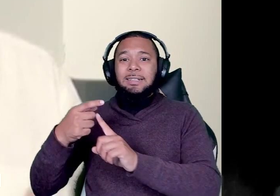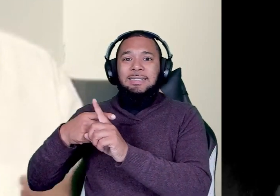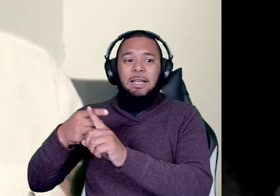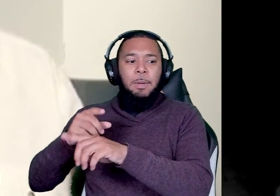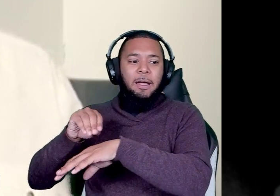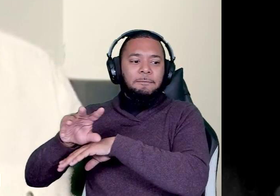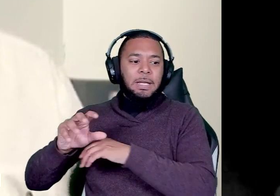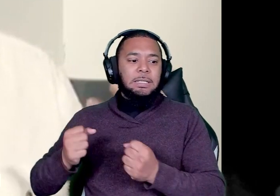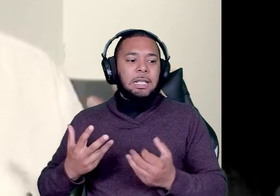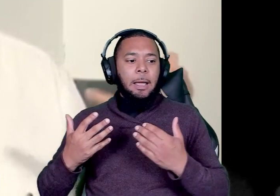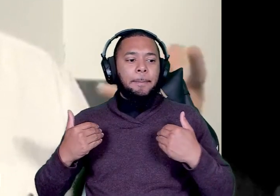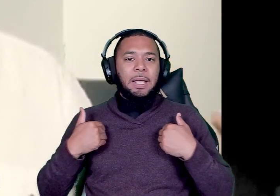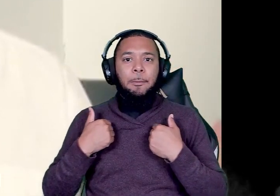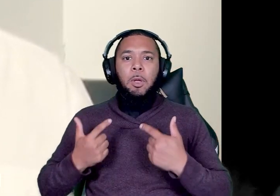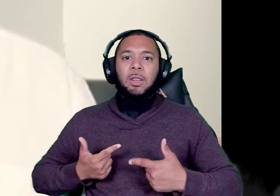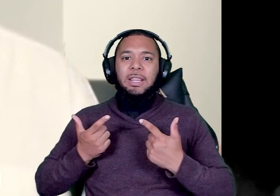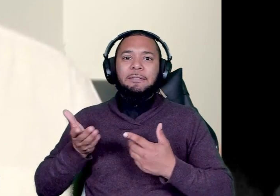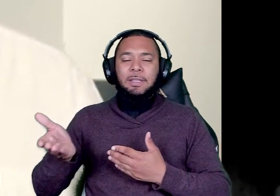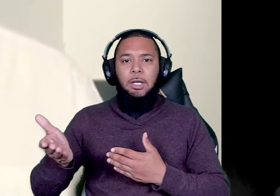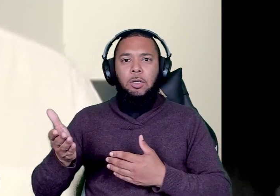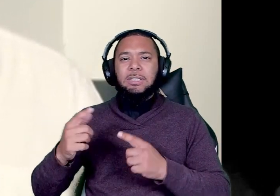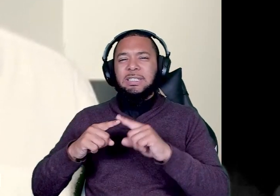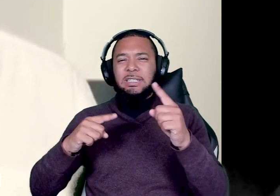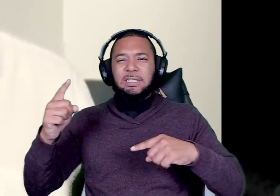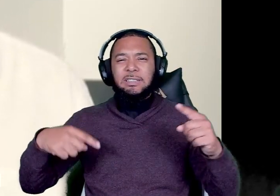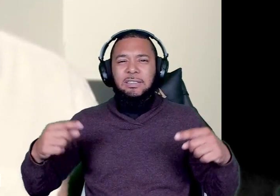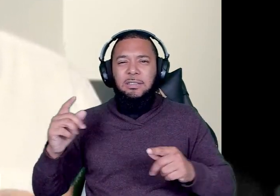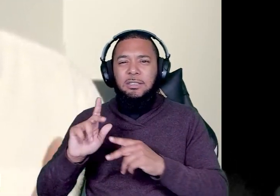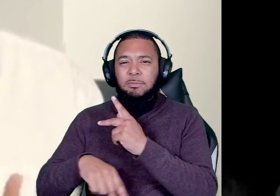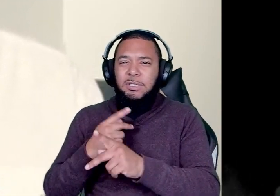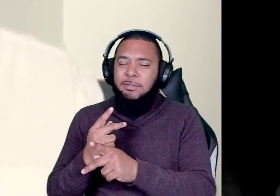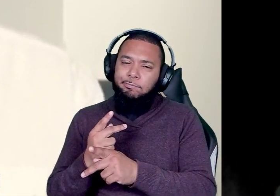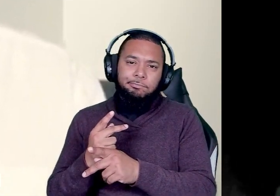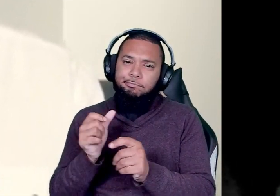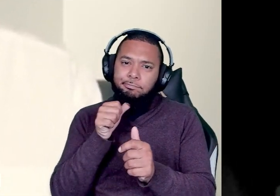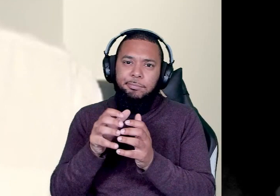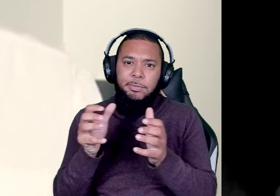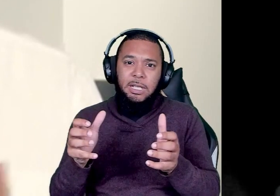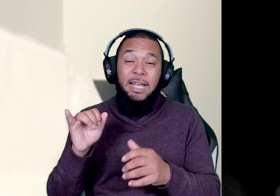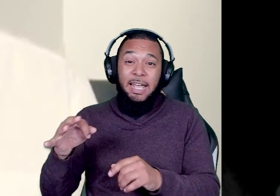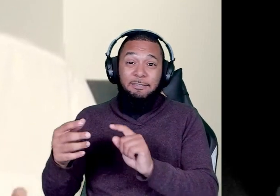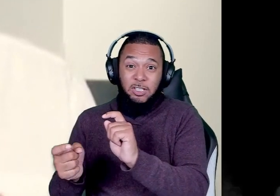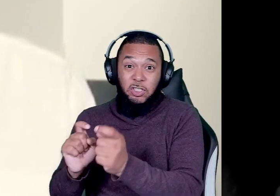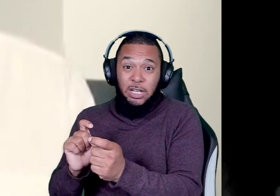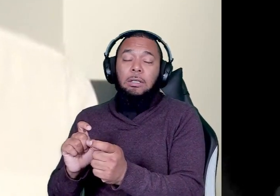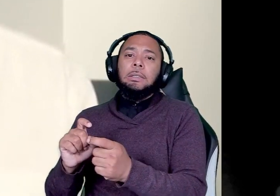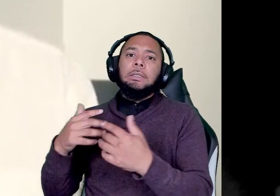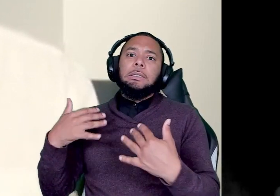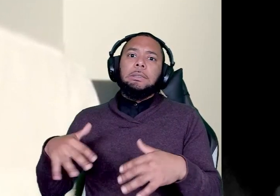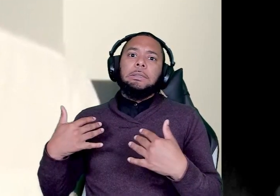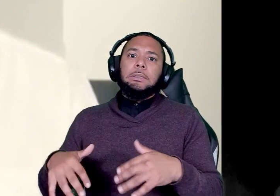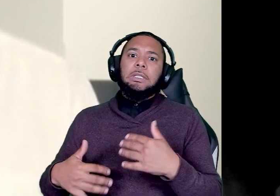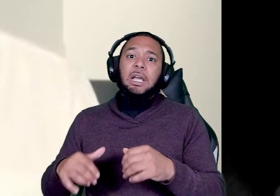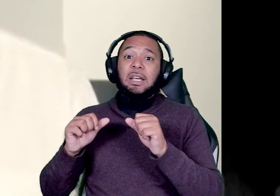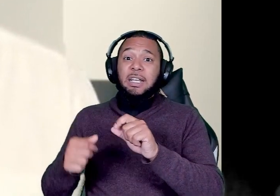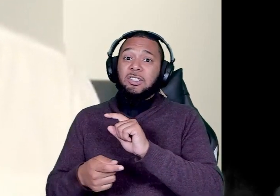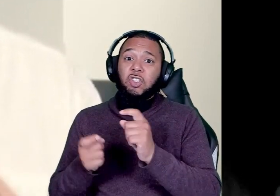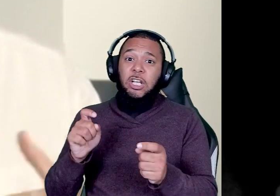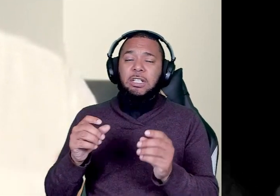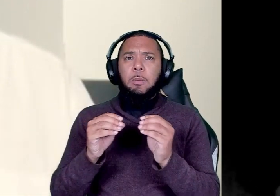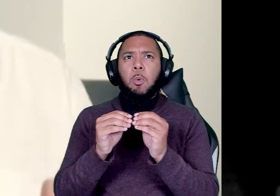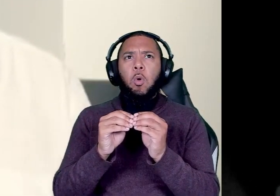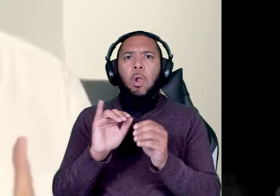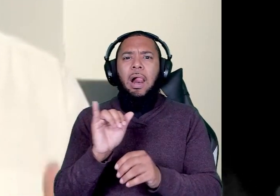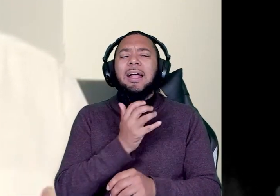tundra. If it gets warmer, the tundra could undergo a massive change to more of a grassline setting.